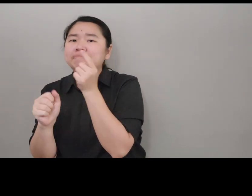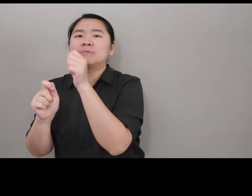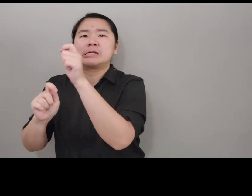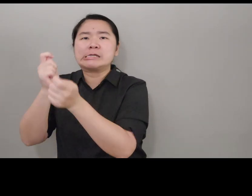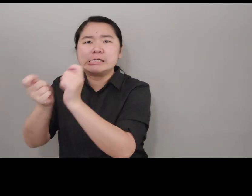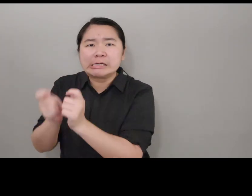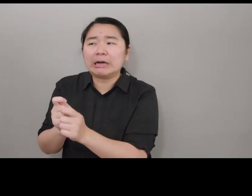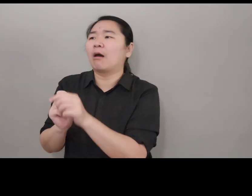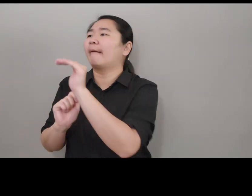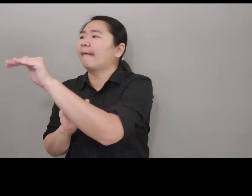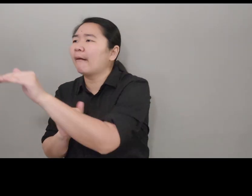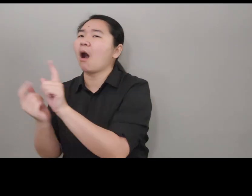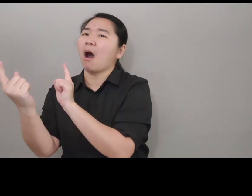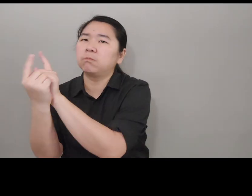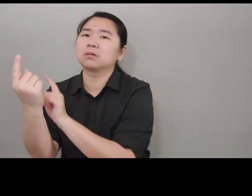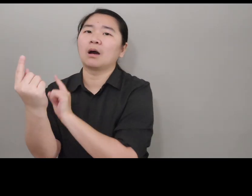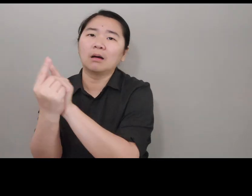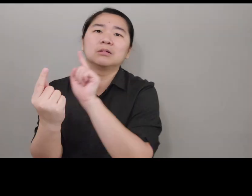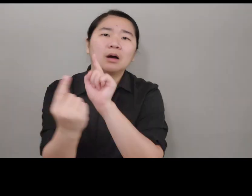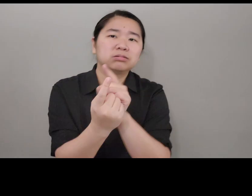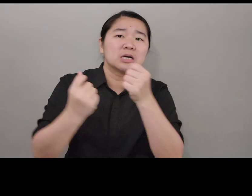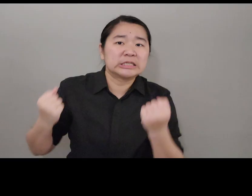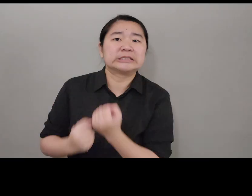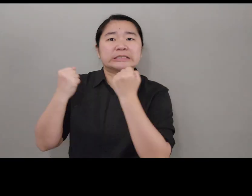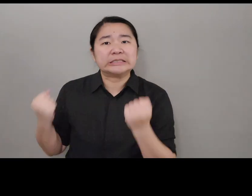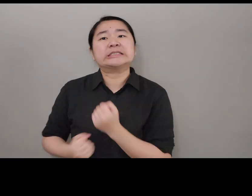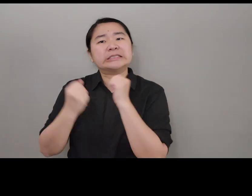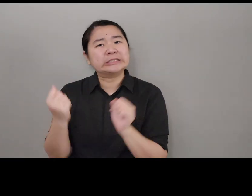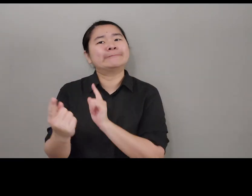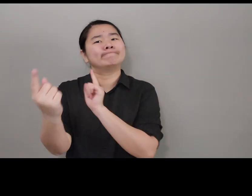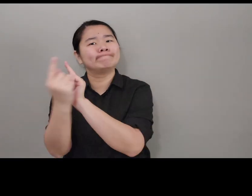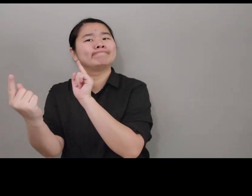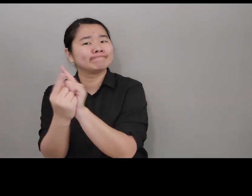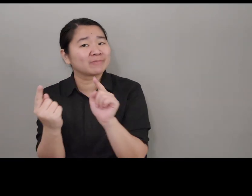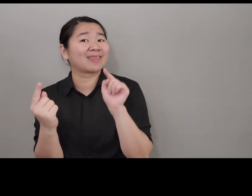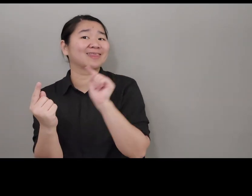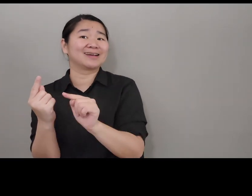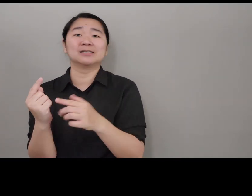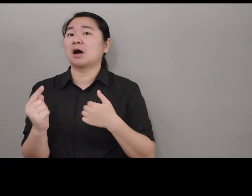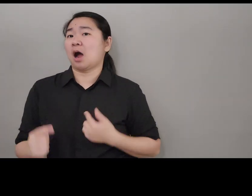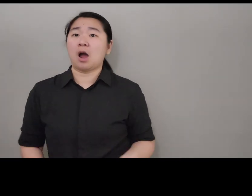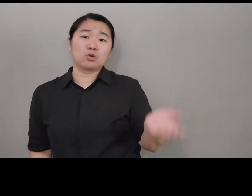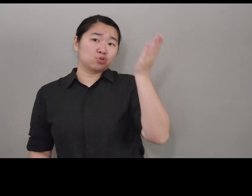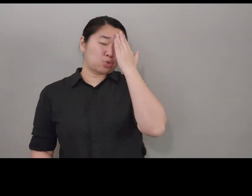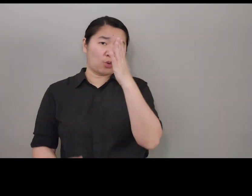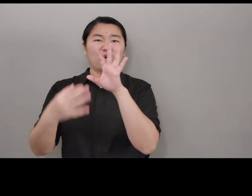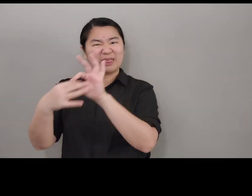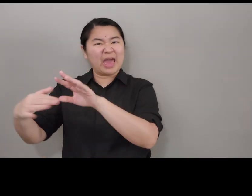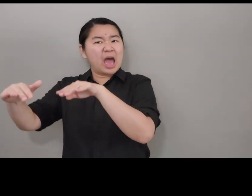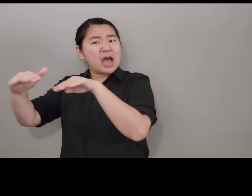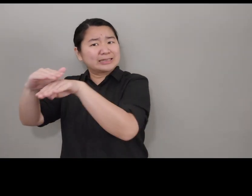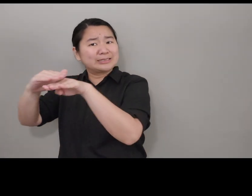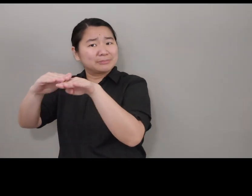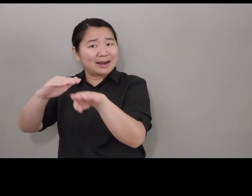obviously been seeing the shift of, wanting to do accessibility at scale and wanting to look at accessibility from